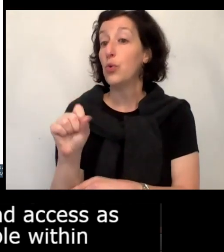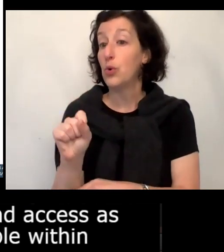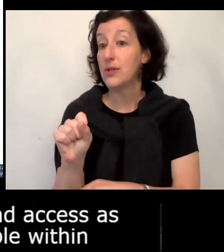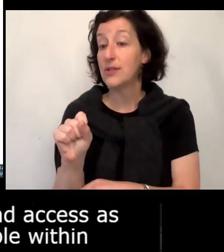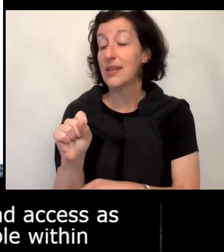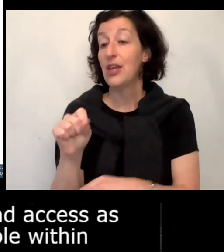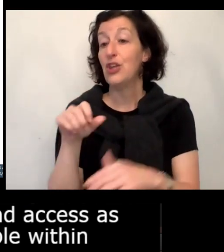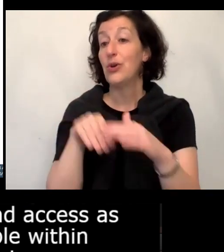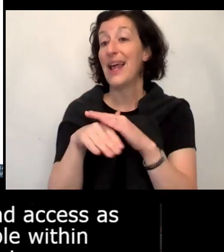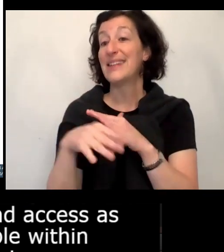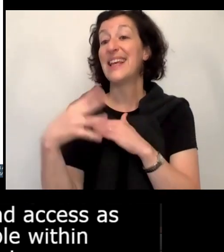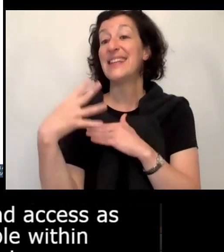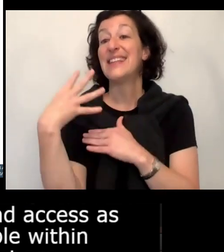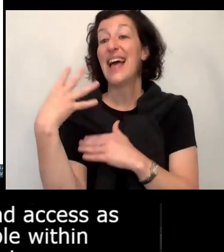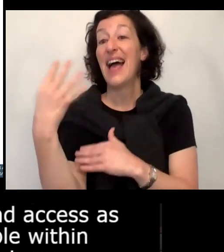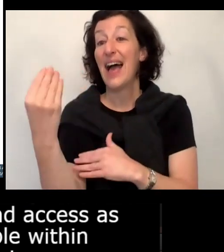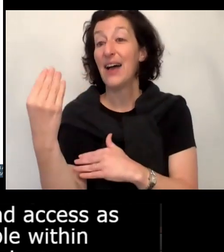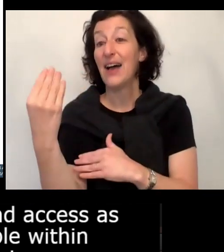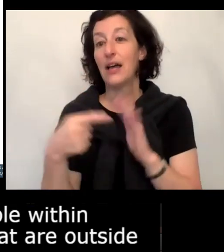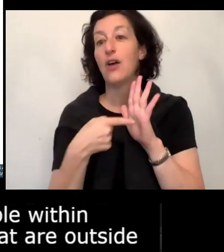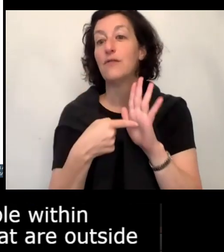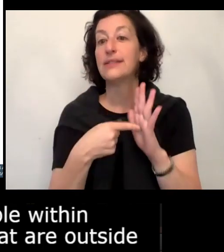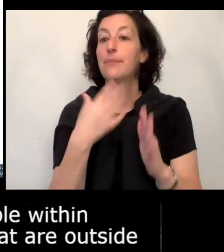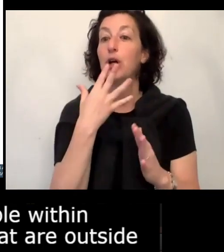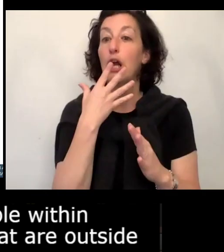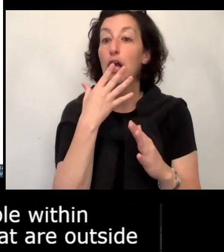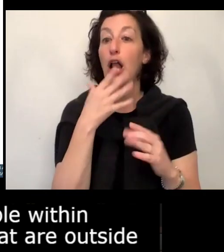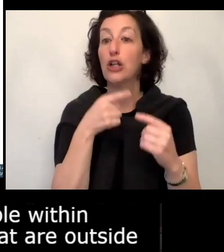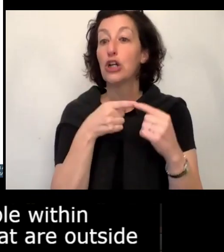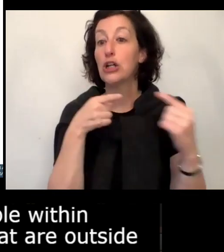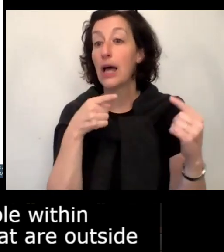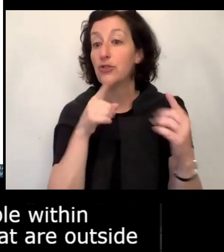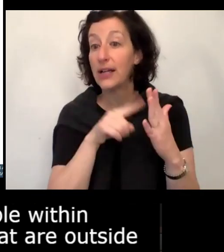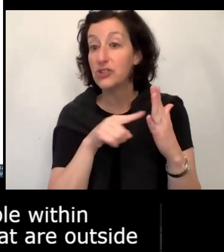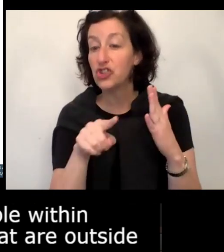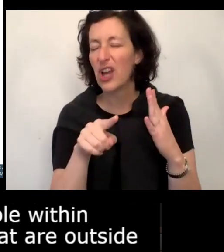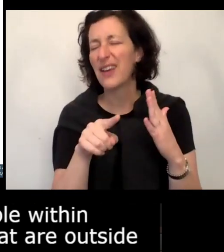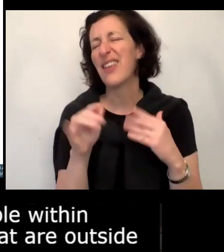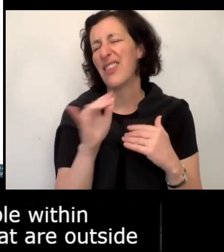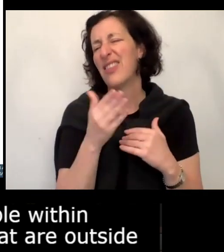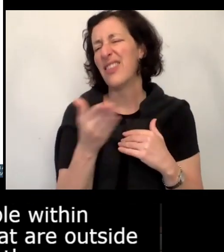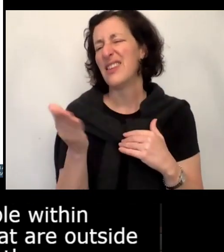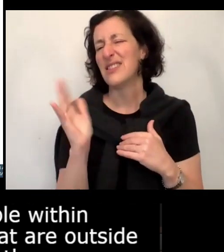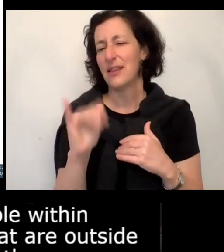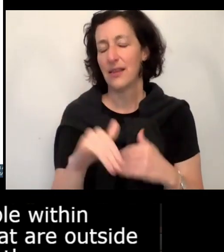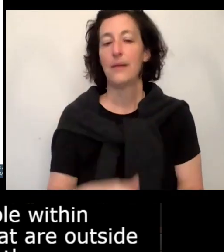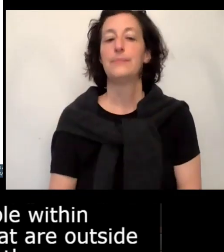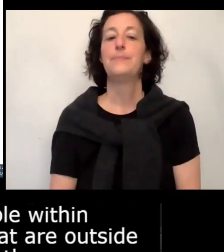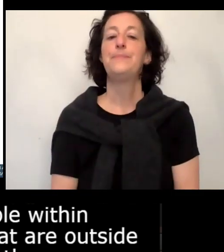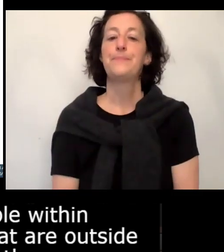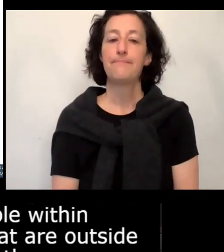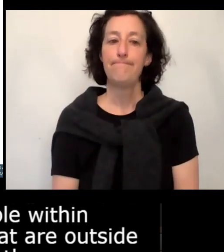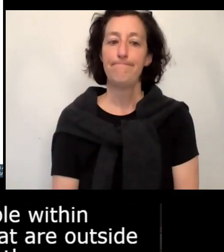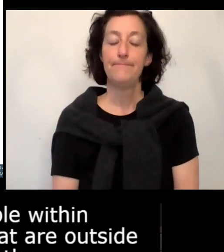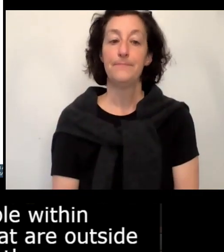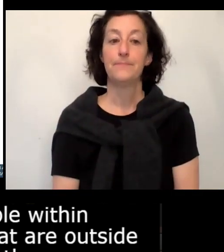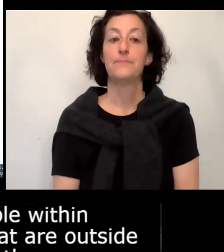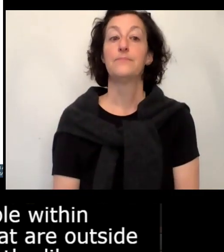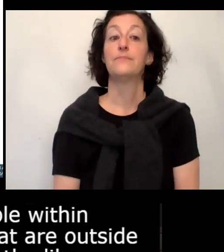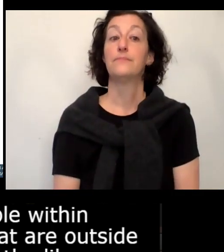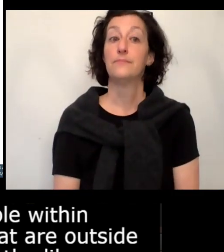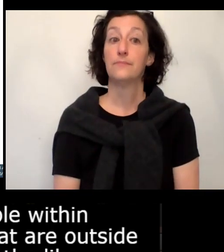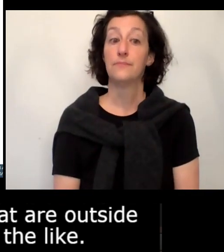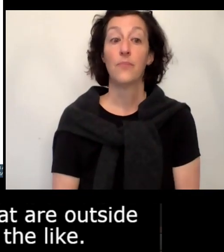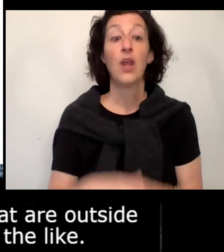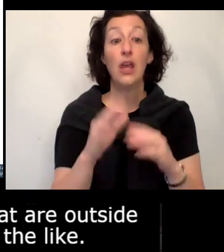outside the platform, such as color contrast checkers and the like. Lastly, it's important, of course,